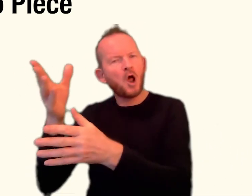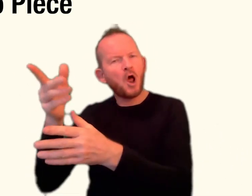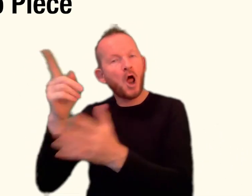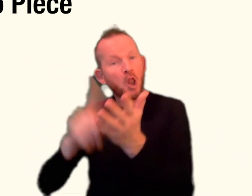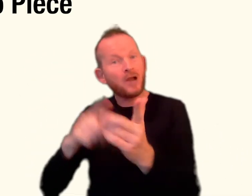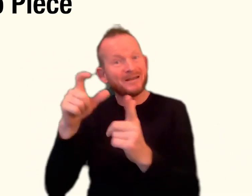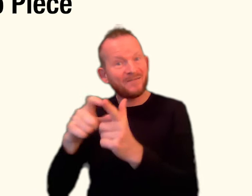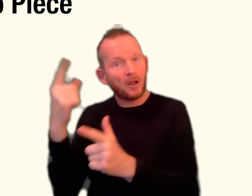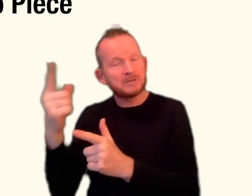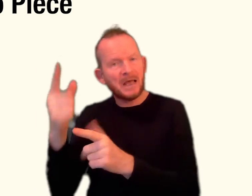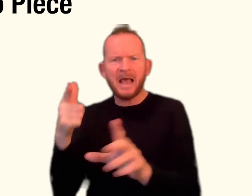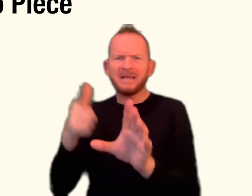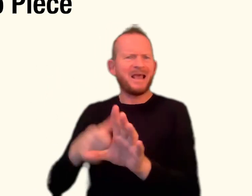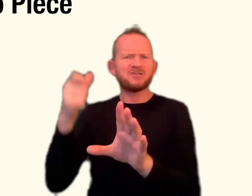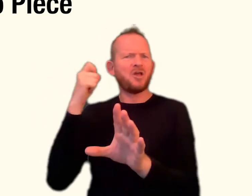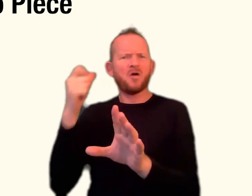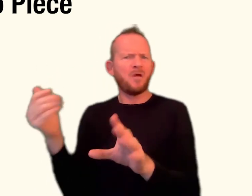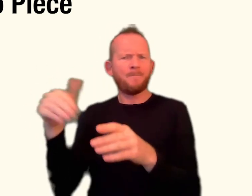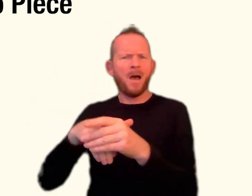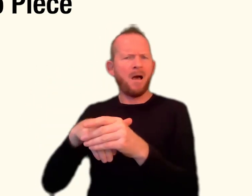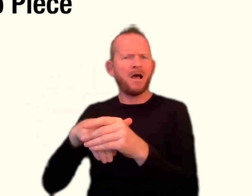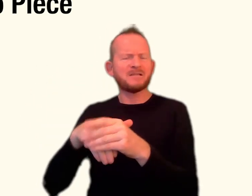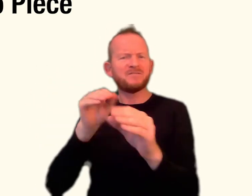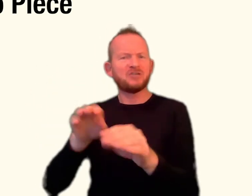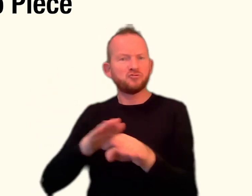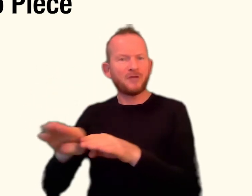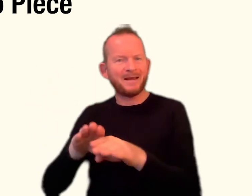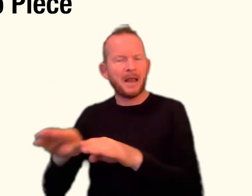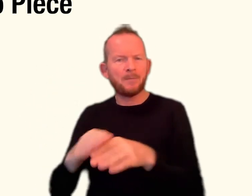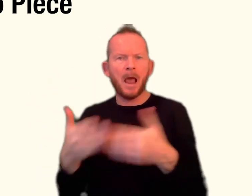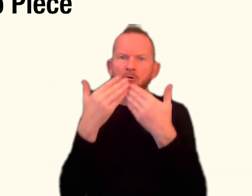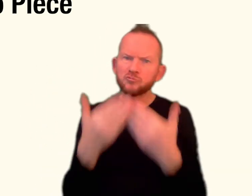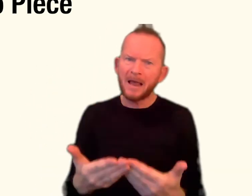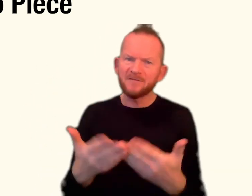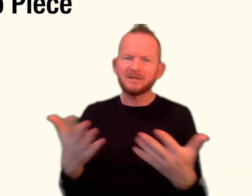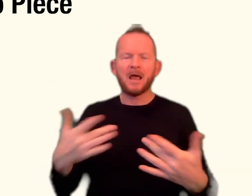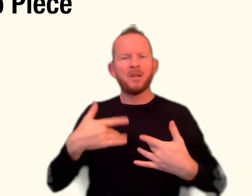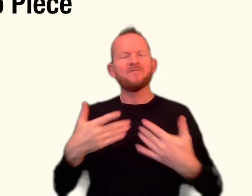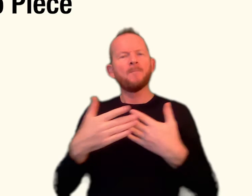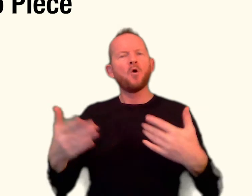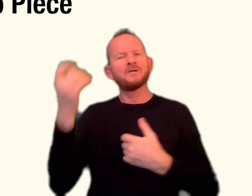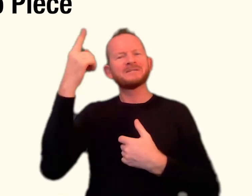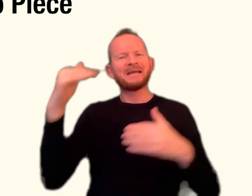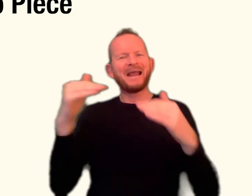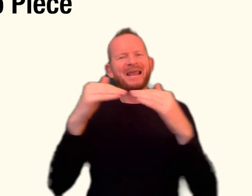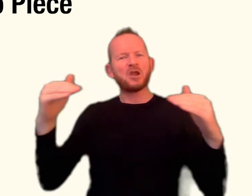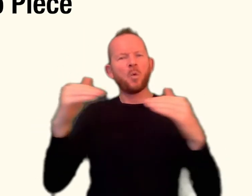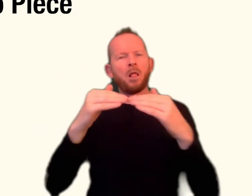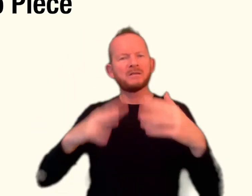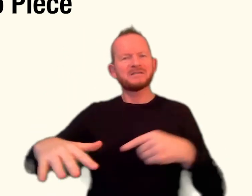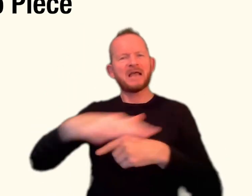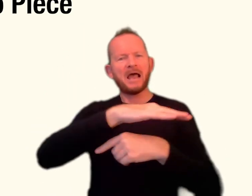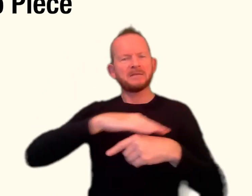difficulties. You know, years ago, it wasn't part of the teacher training. I'm very grateful that we now live in a more understanding and equal society